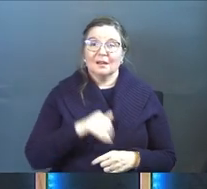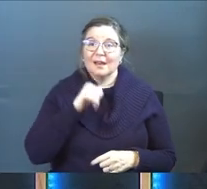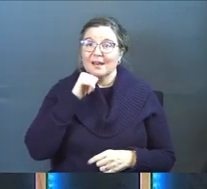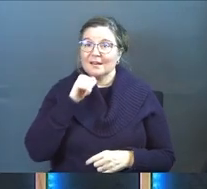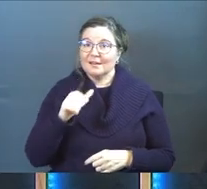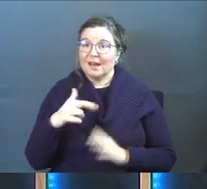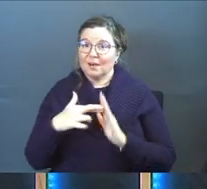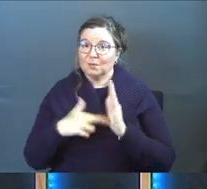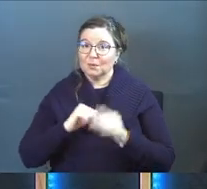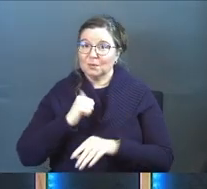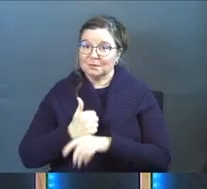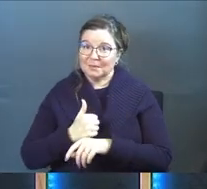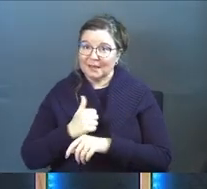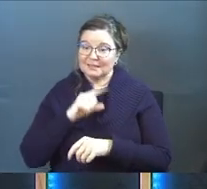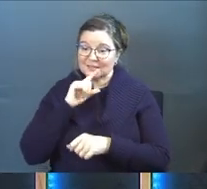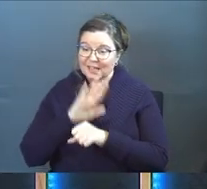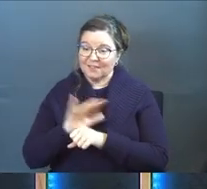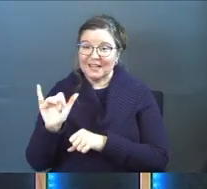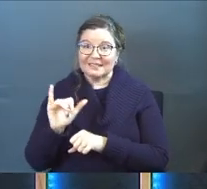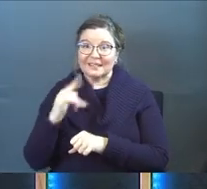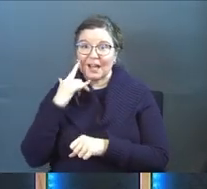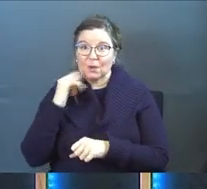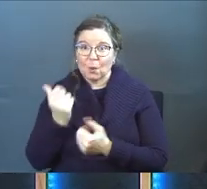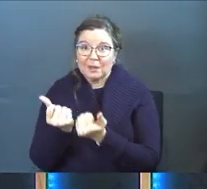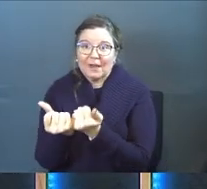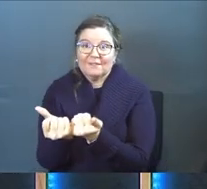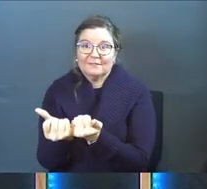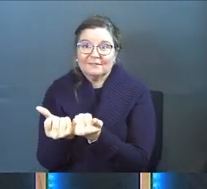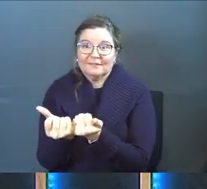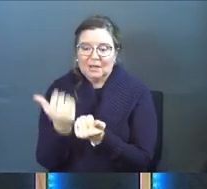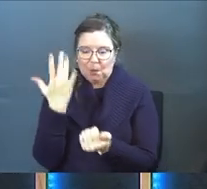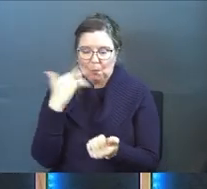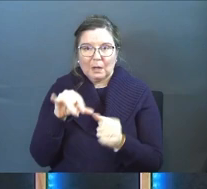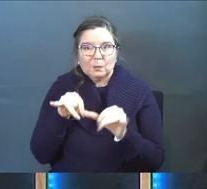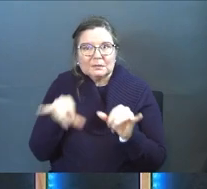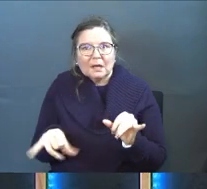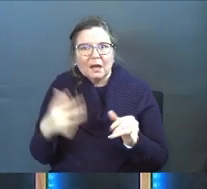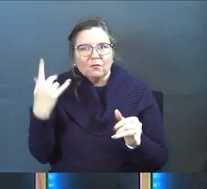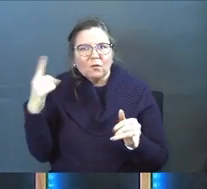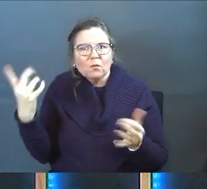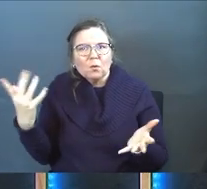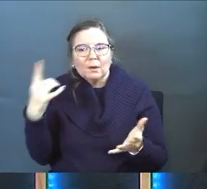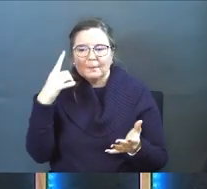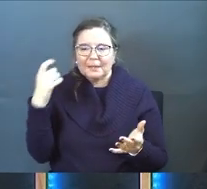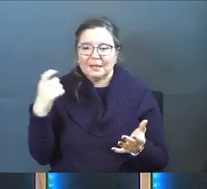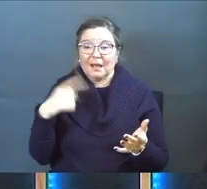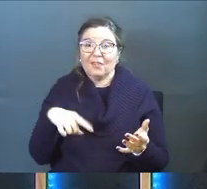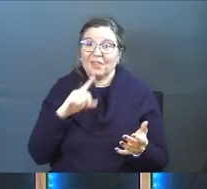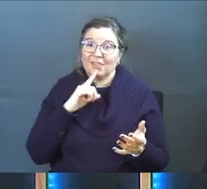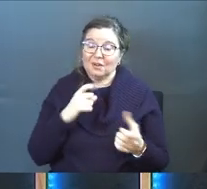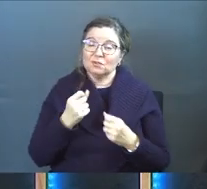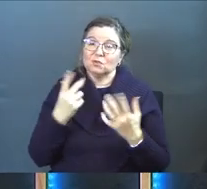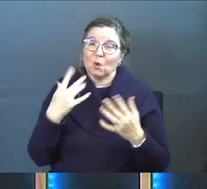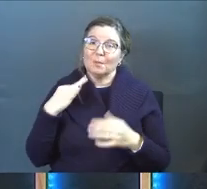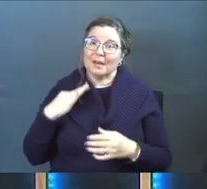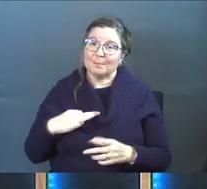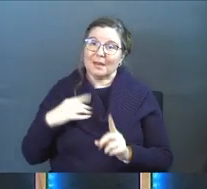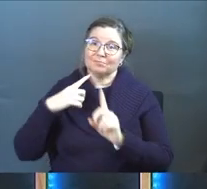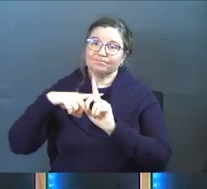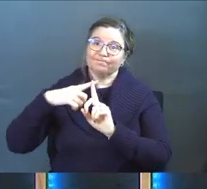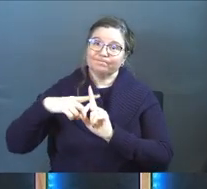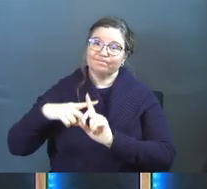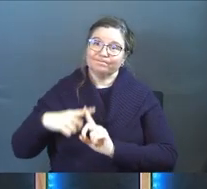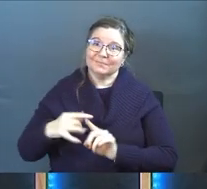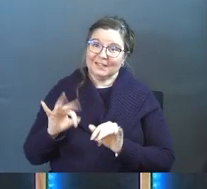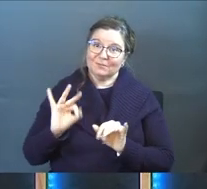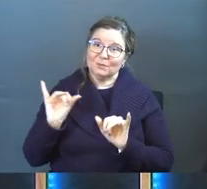a little bit like golden handcuffs. Why do we stick it out? Because there are so many benefits for you